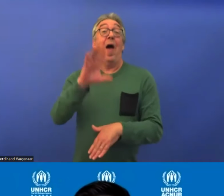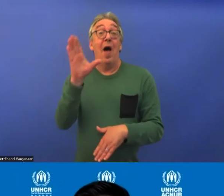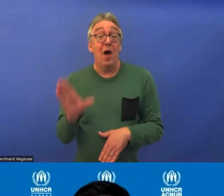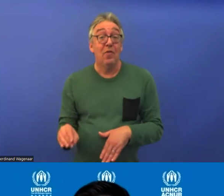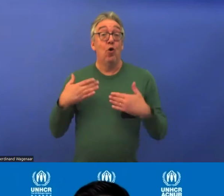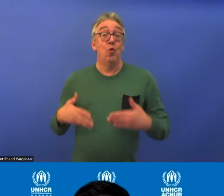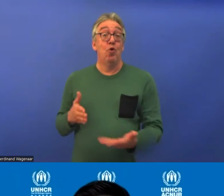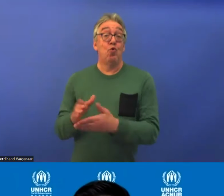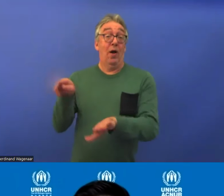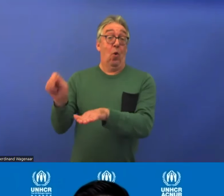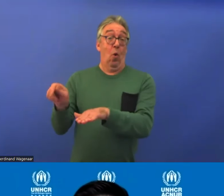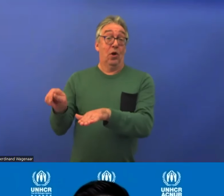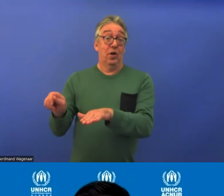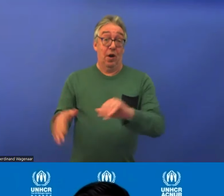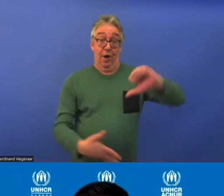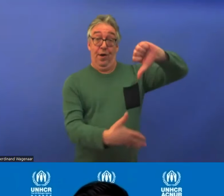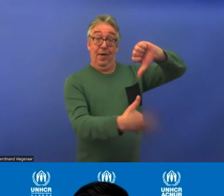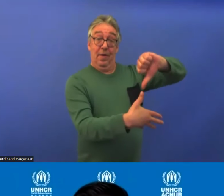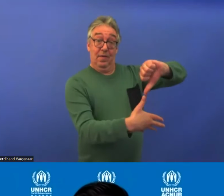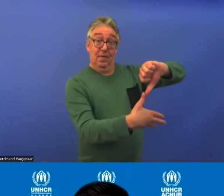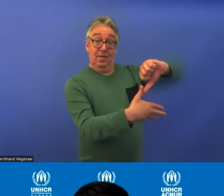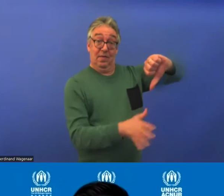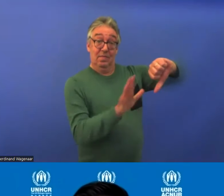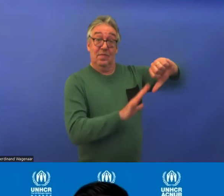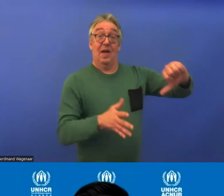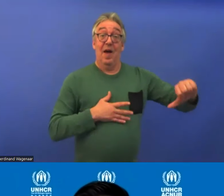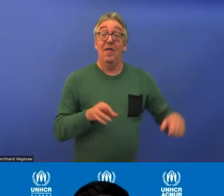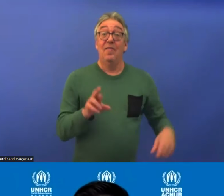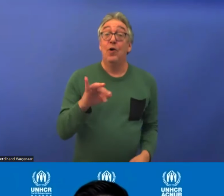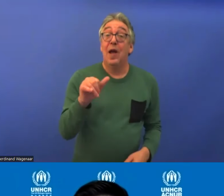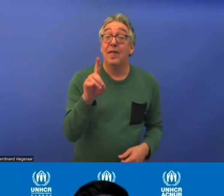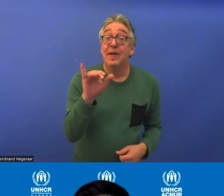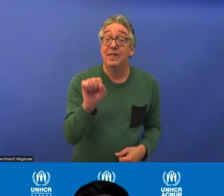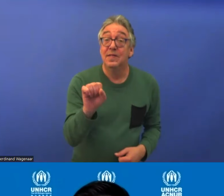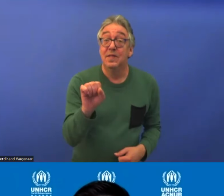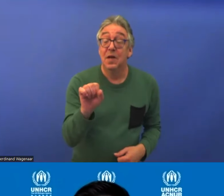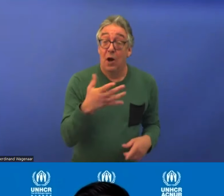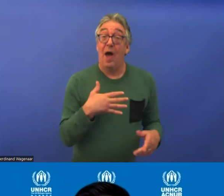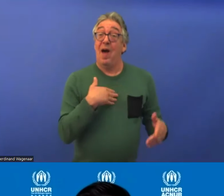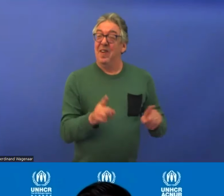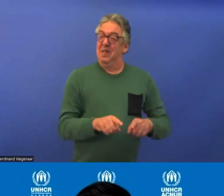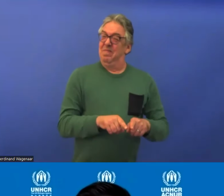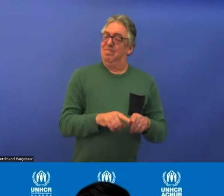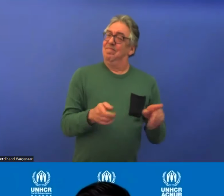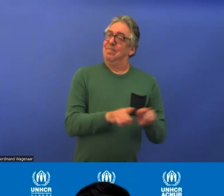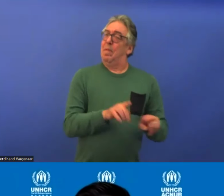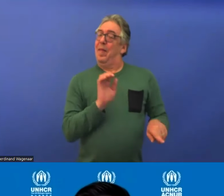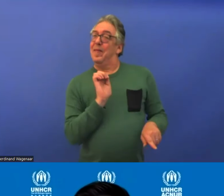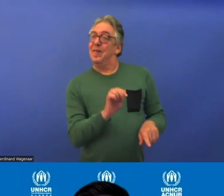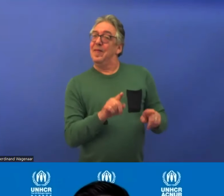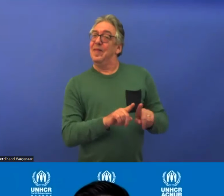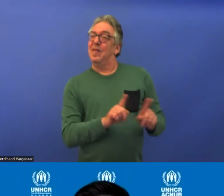and its commission. And of course, each of them have different similar but different kinds